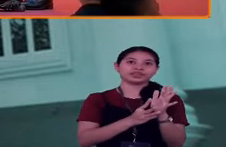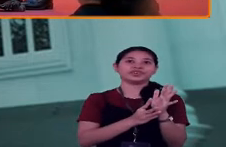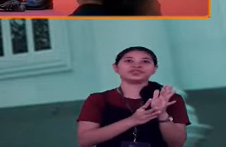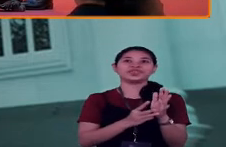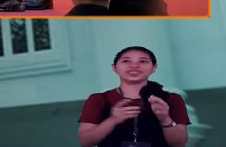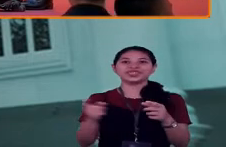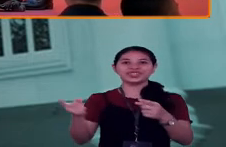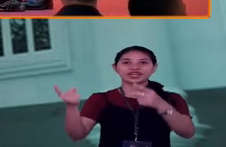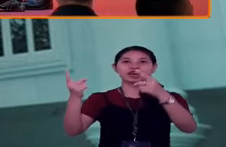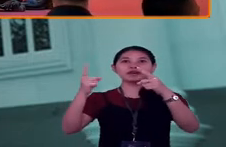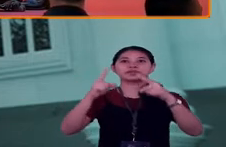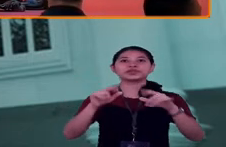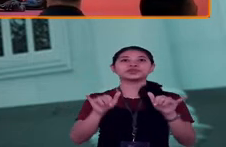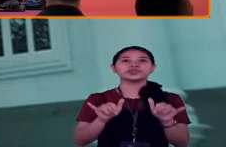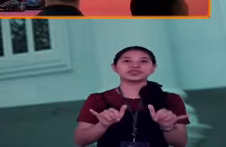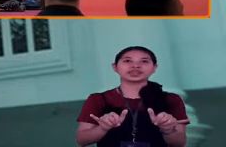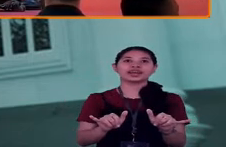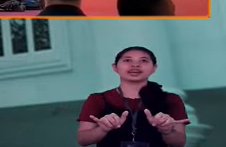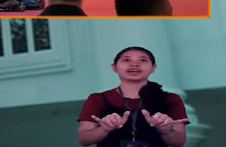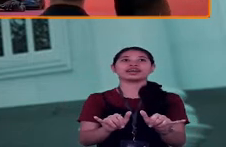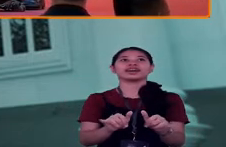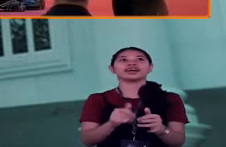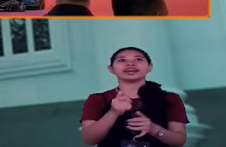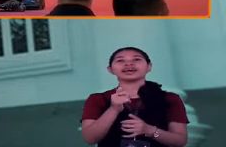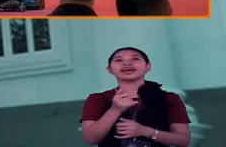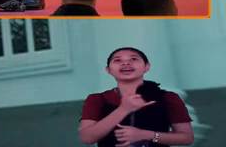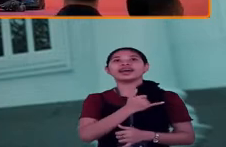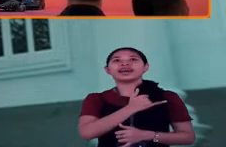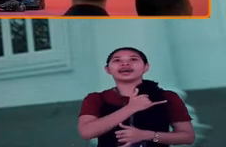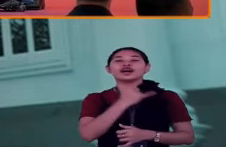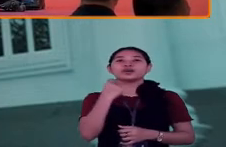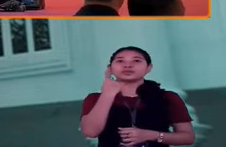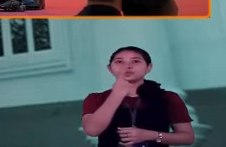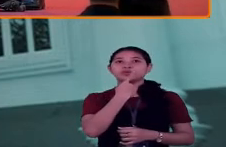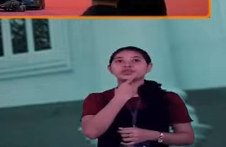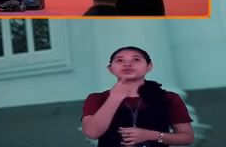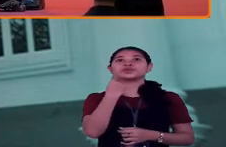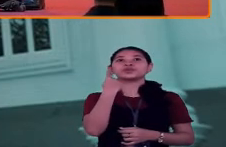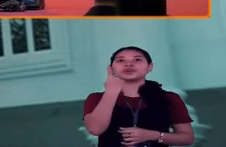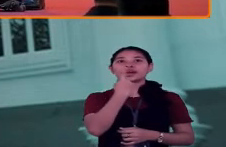may come with him to stay.